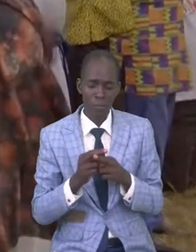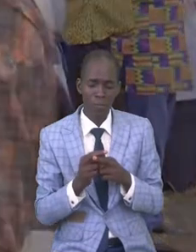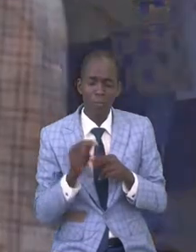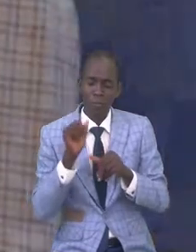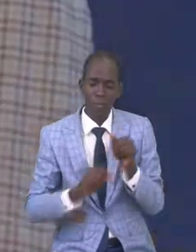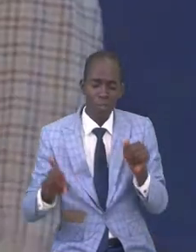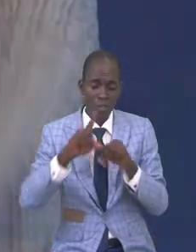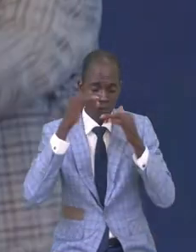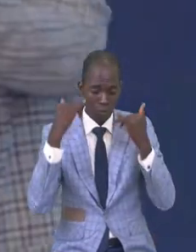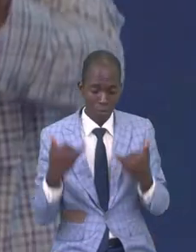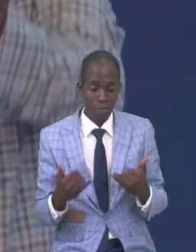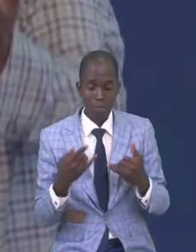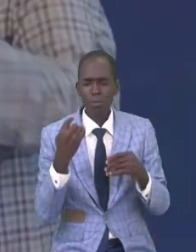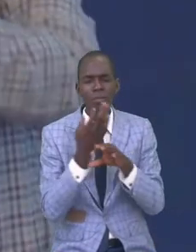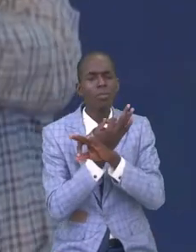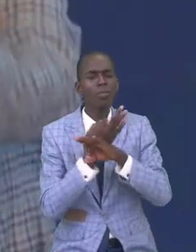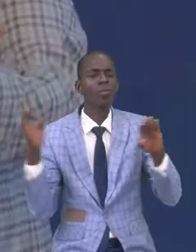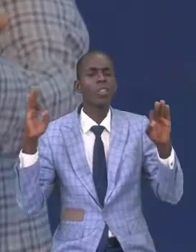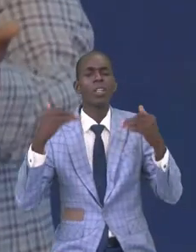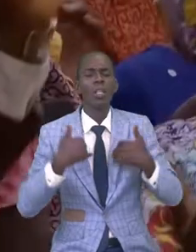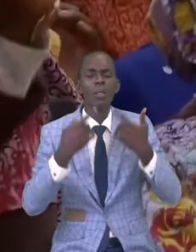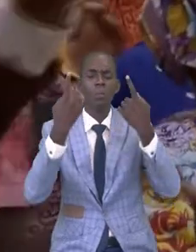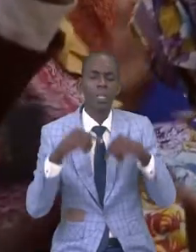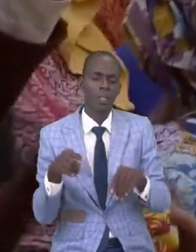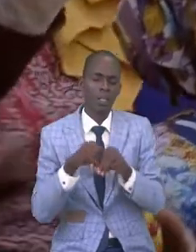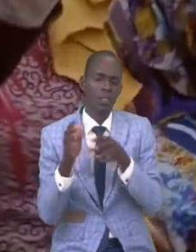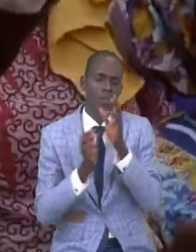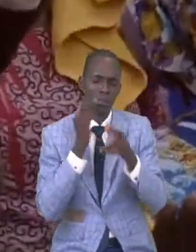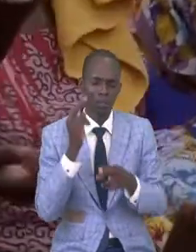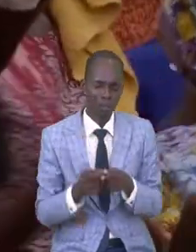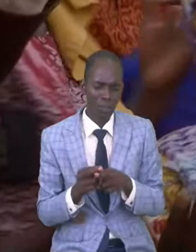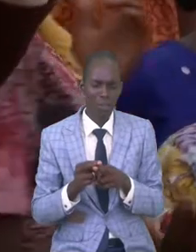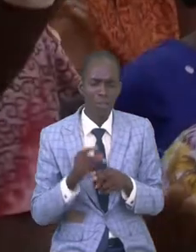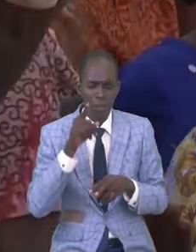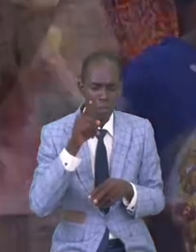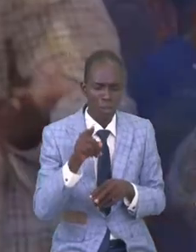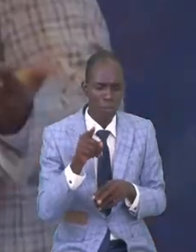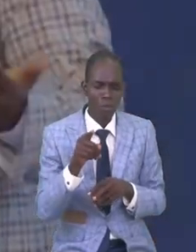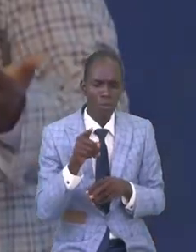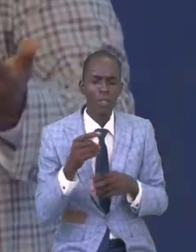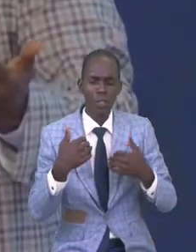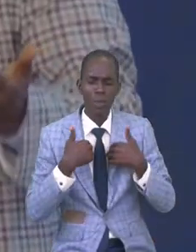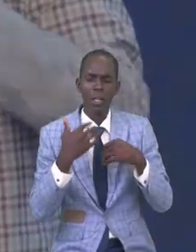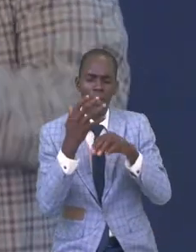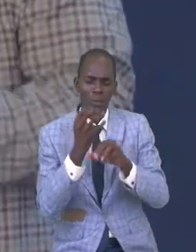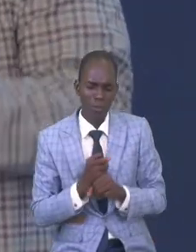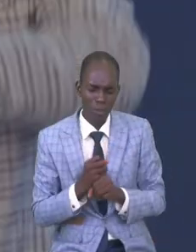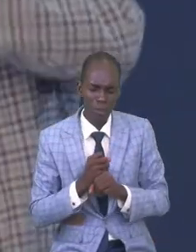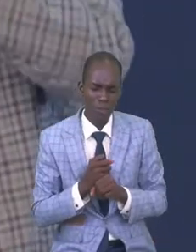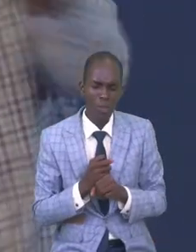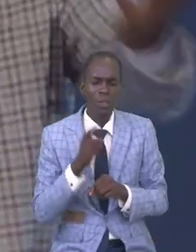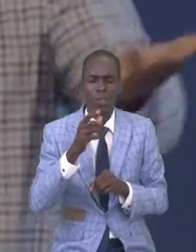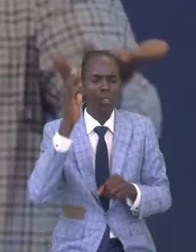Everyone, now the freedom has come to you. You have received. You